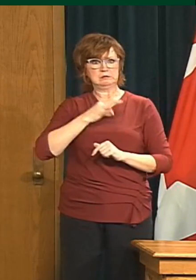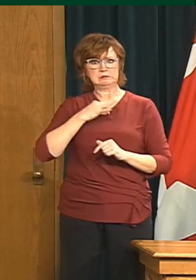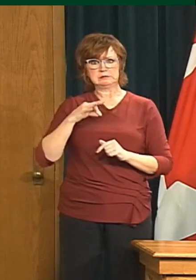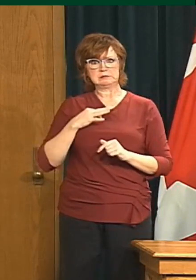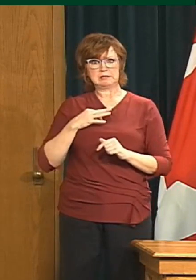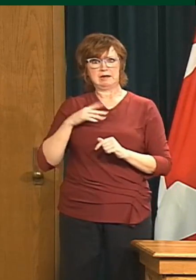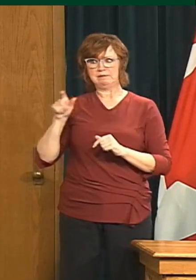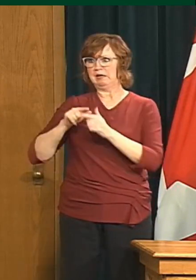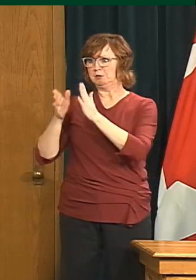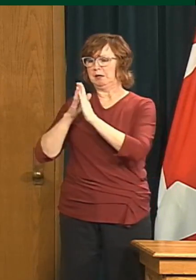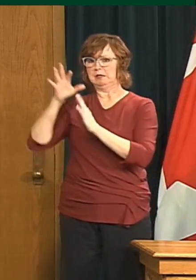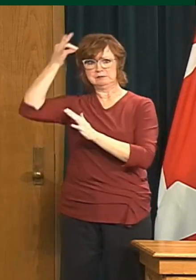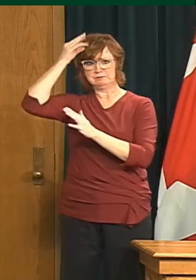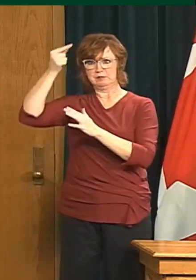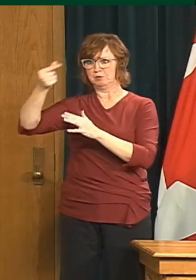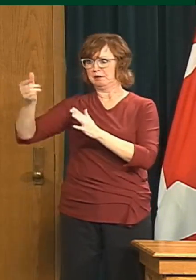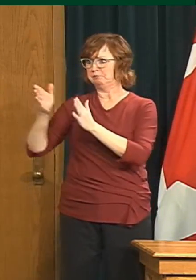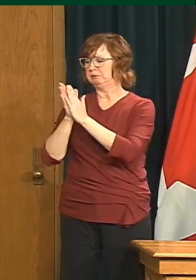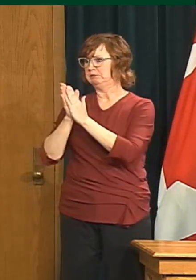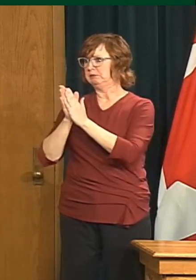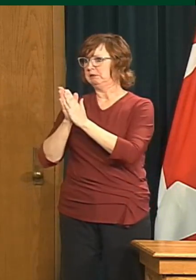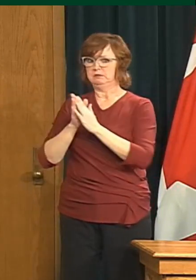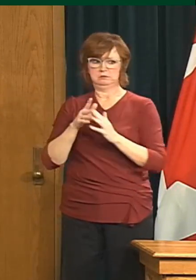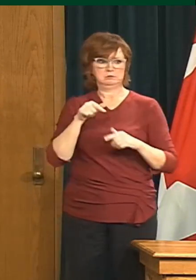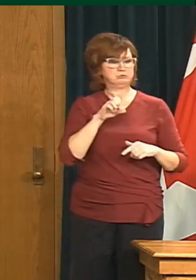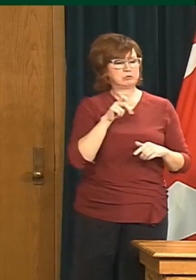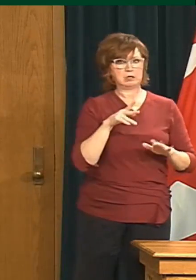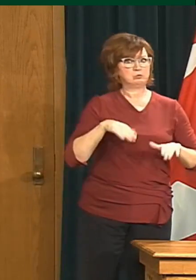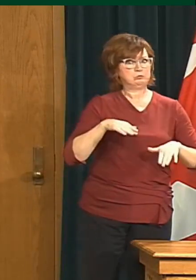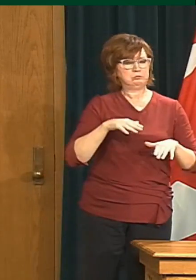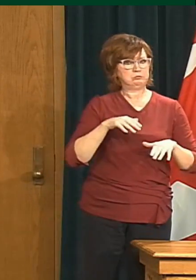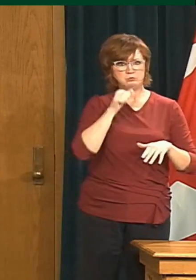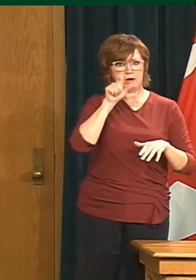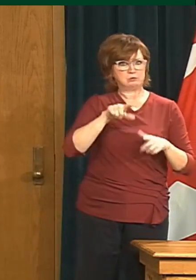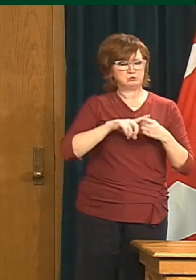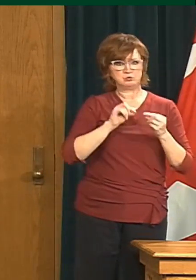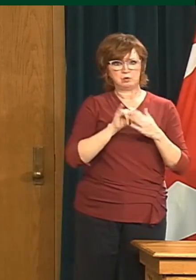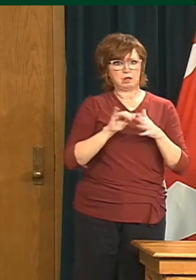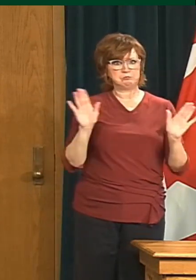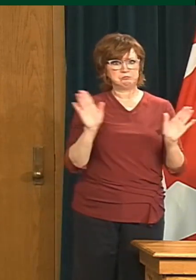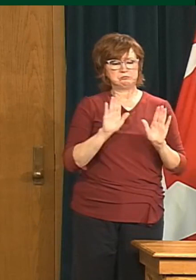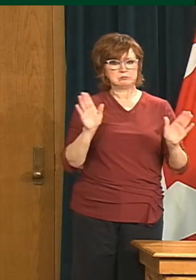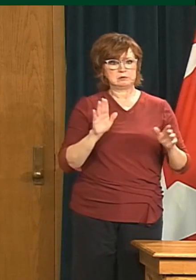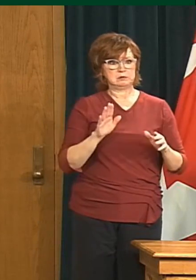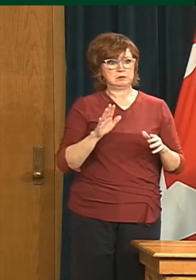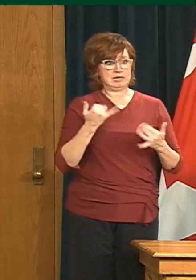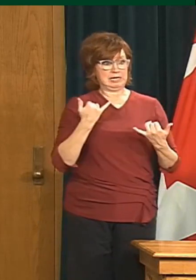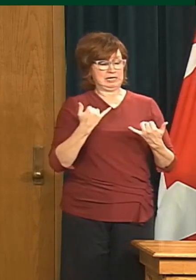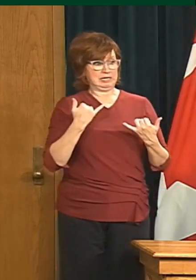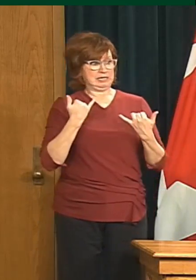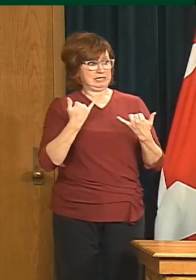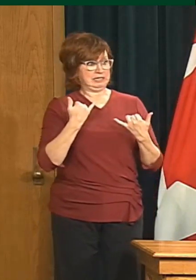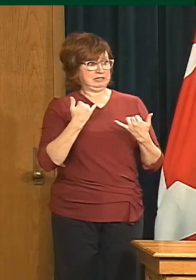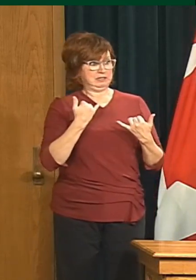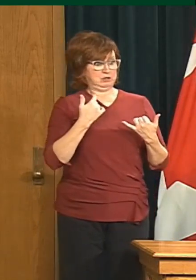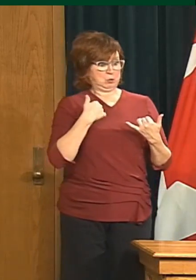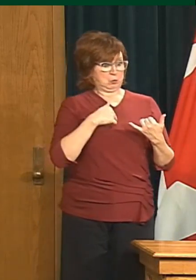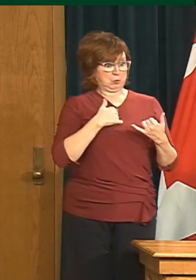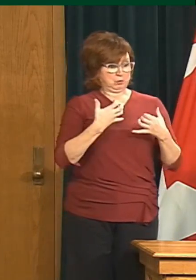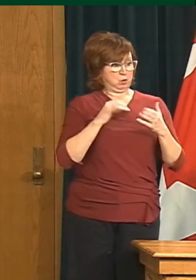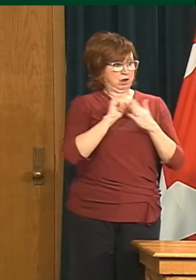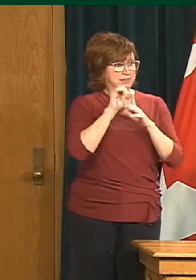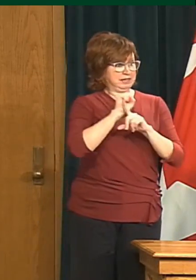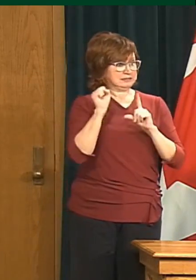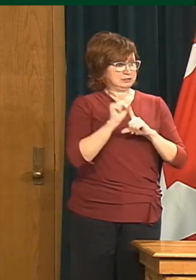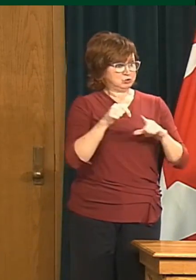So do we want to be here? No. But I feel, again, going back to the strength